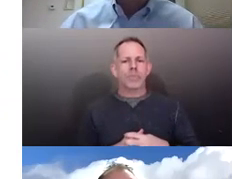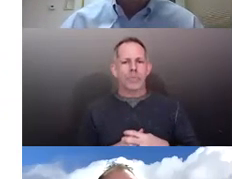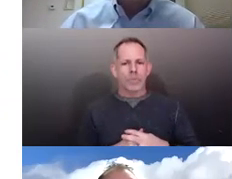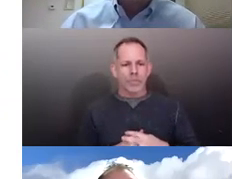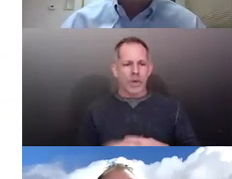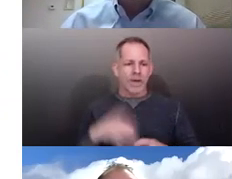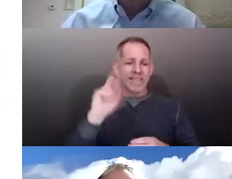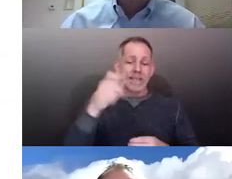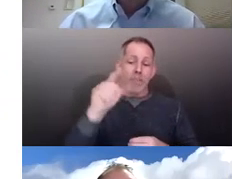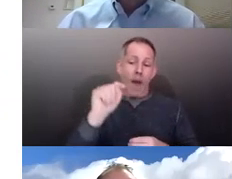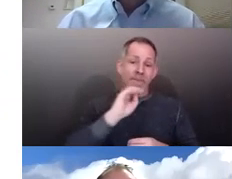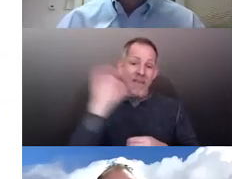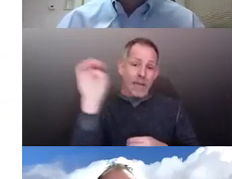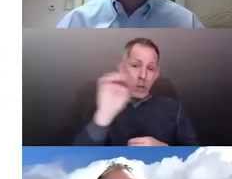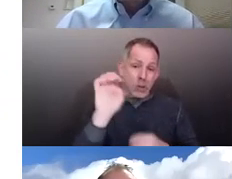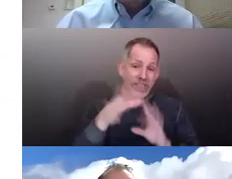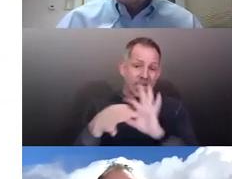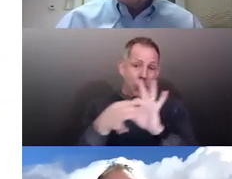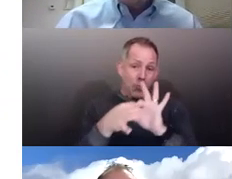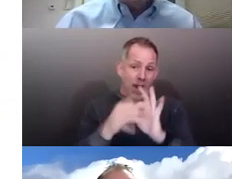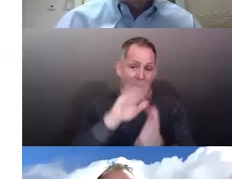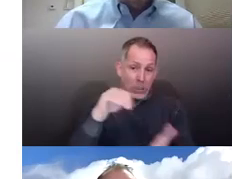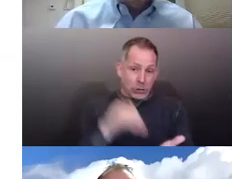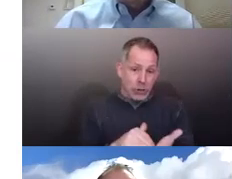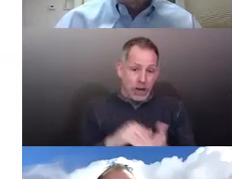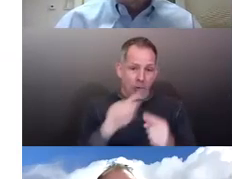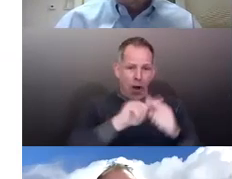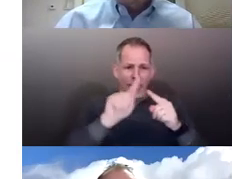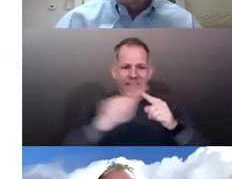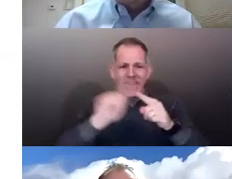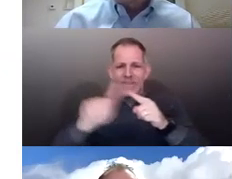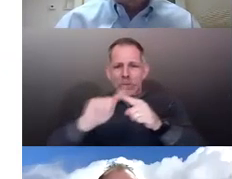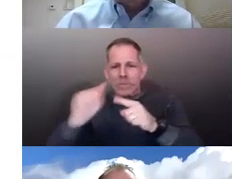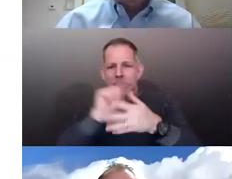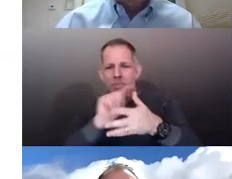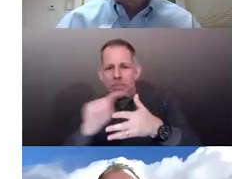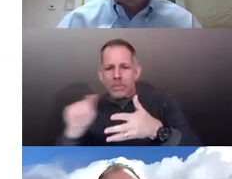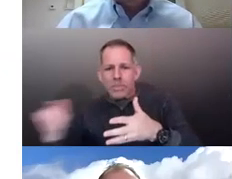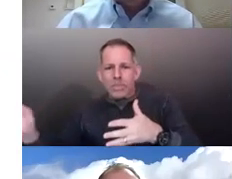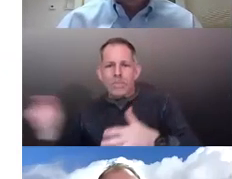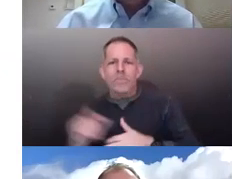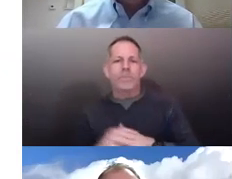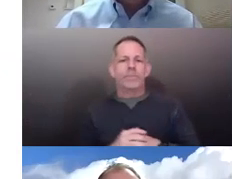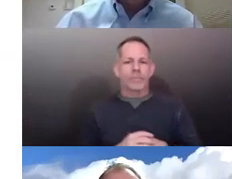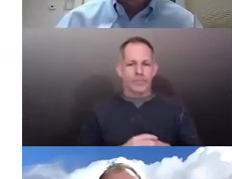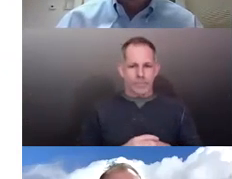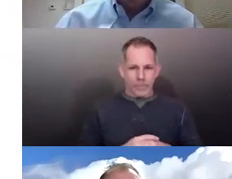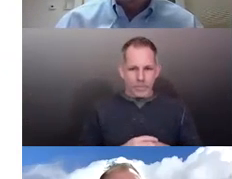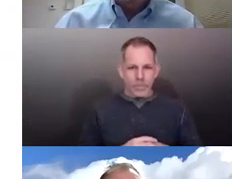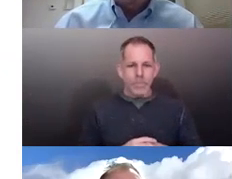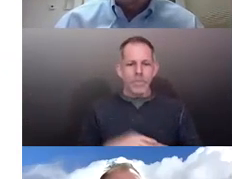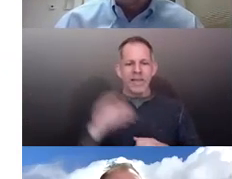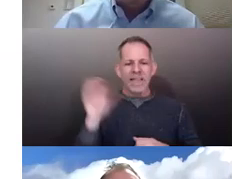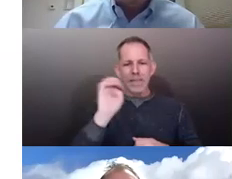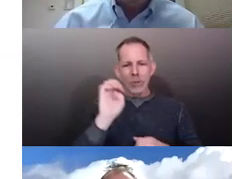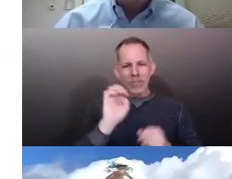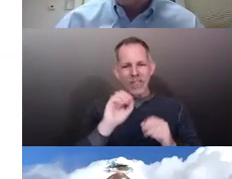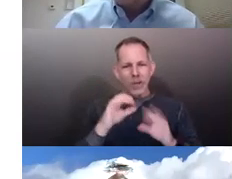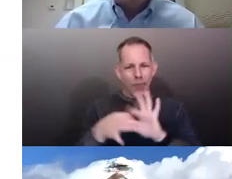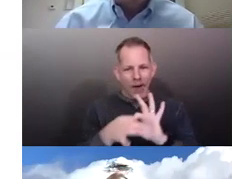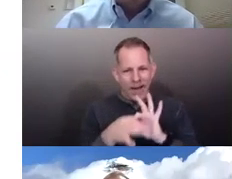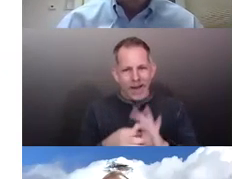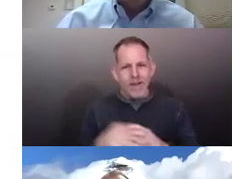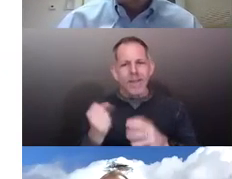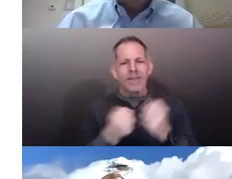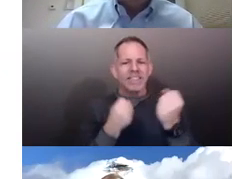with all their help, we sit at the Emergency Coordination Center's Emergency Support Function, or ESF